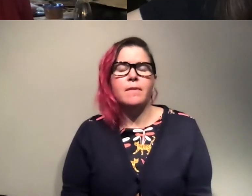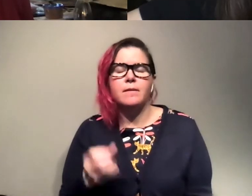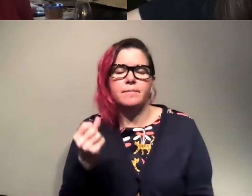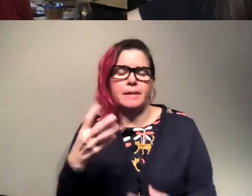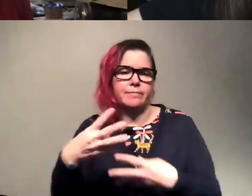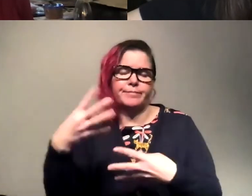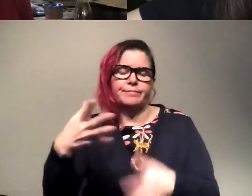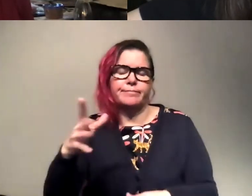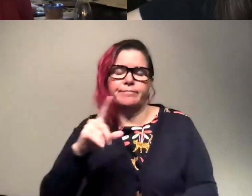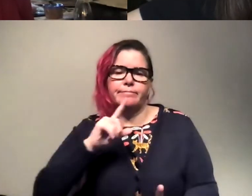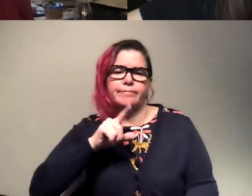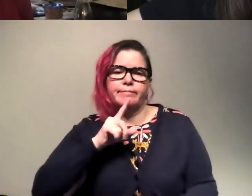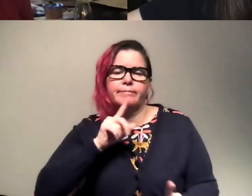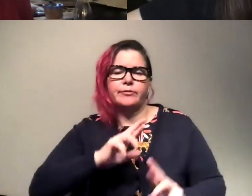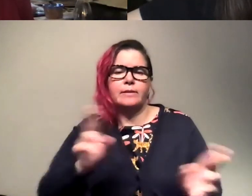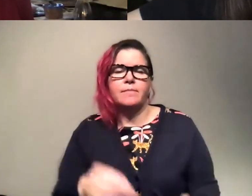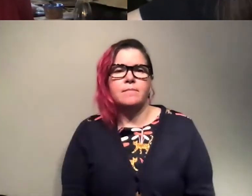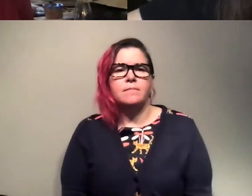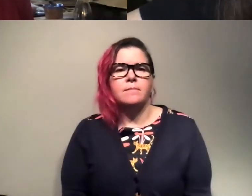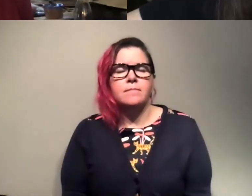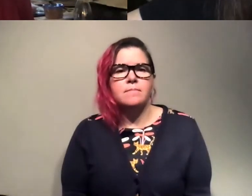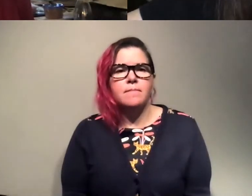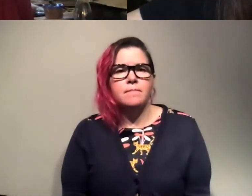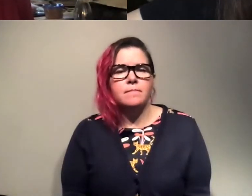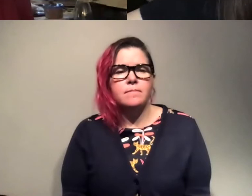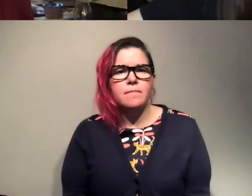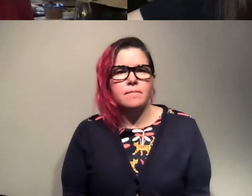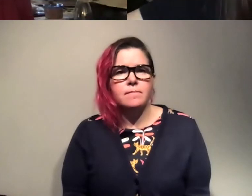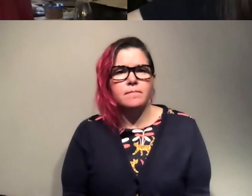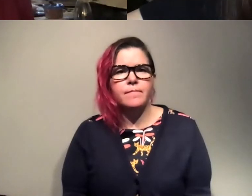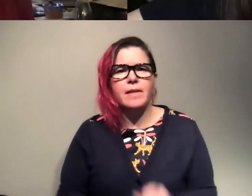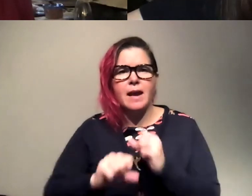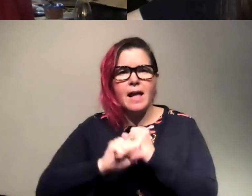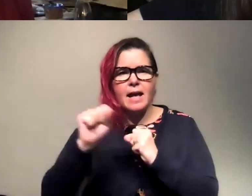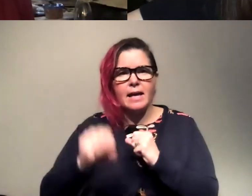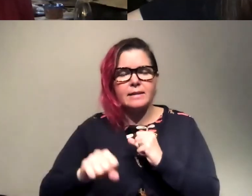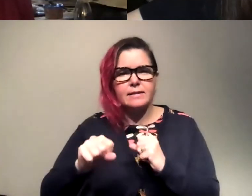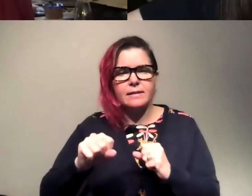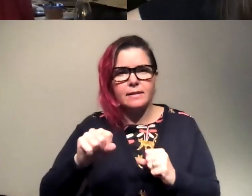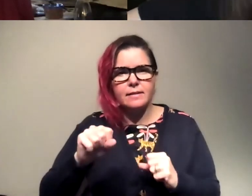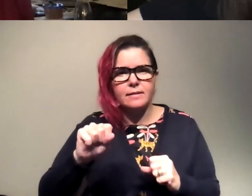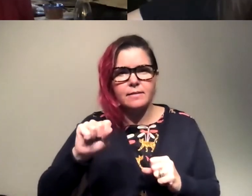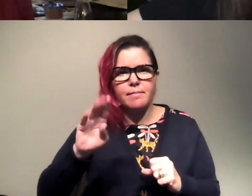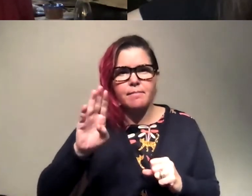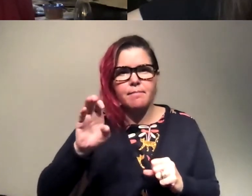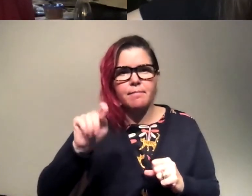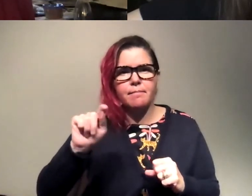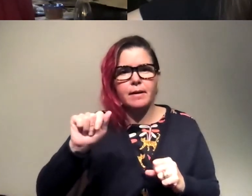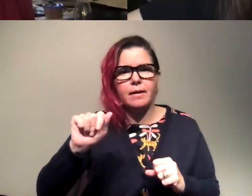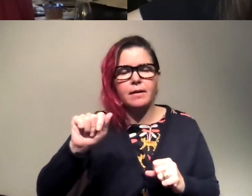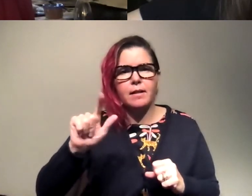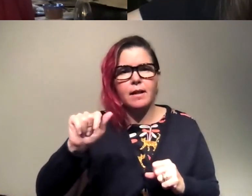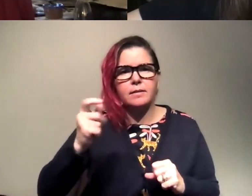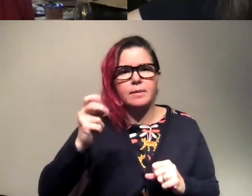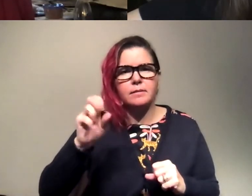answer to. Are you meaning extended spectrum beta lactamases? I suppose so. Yeah, that makes